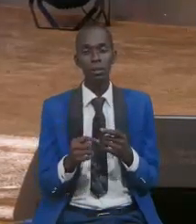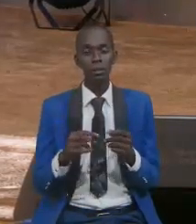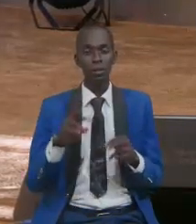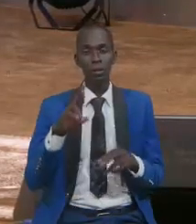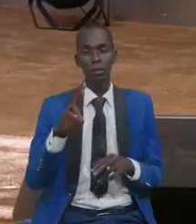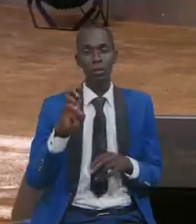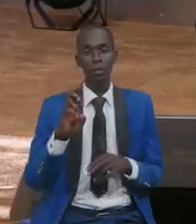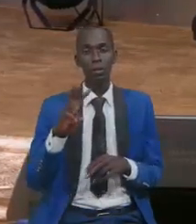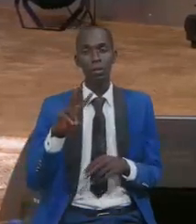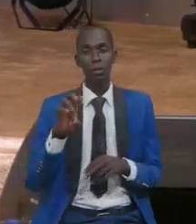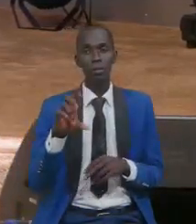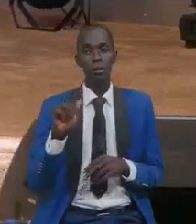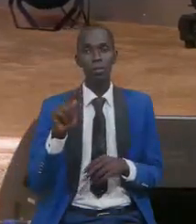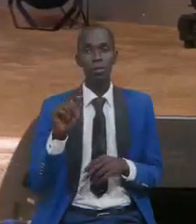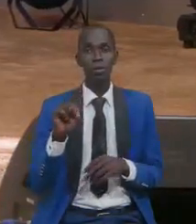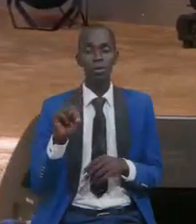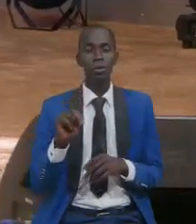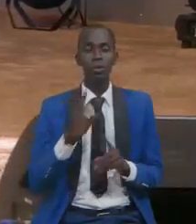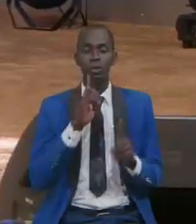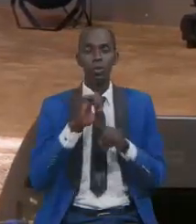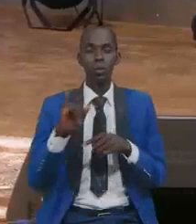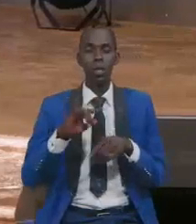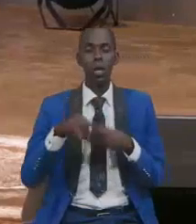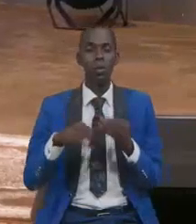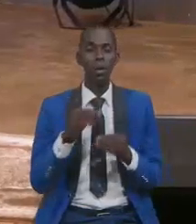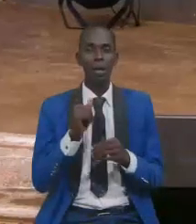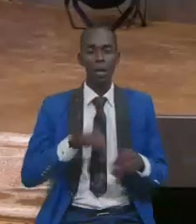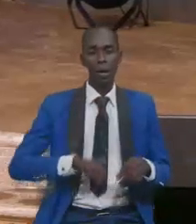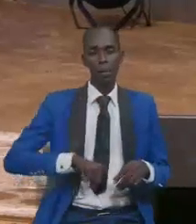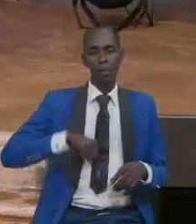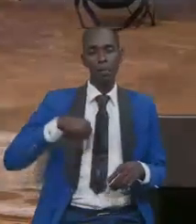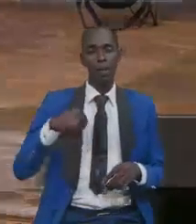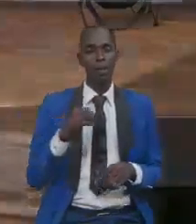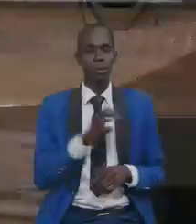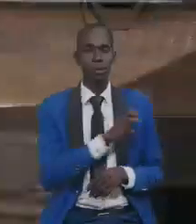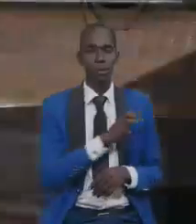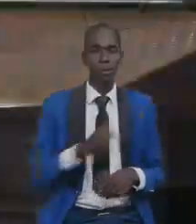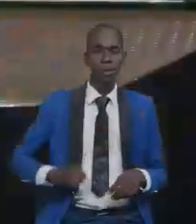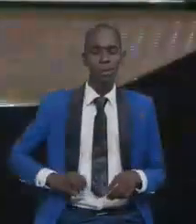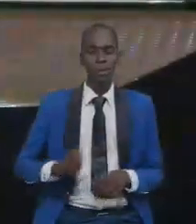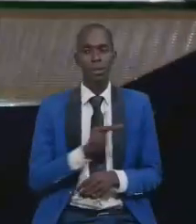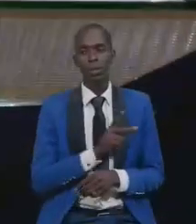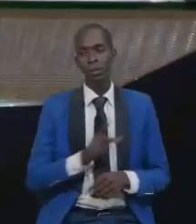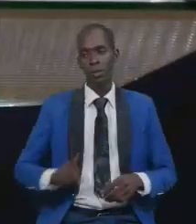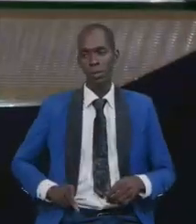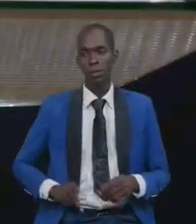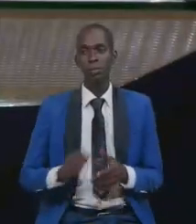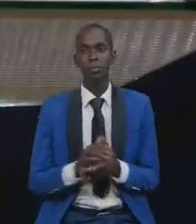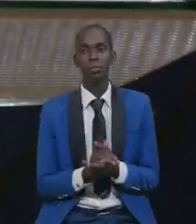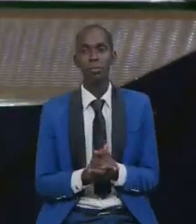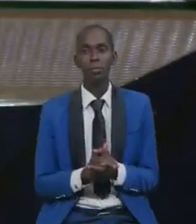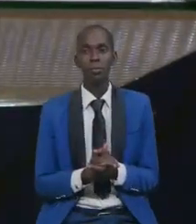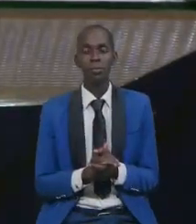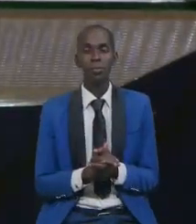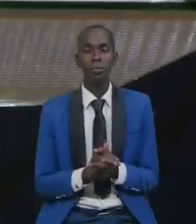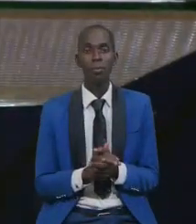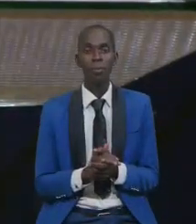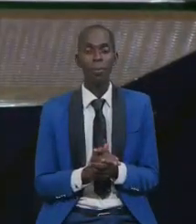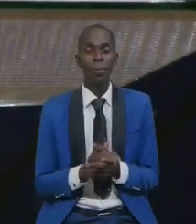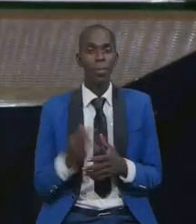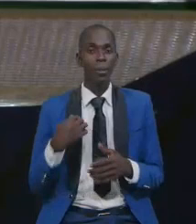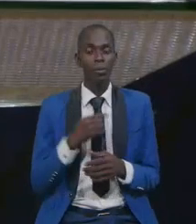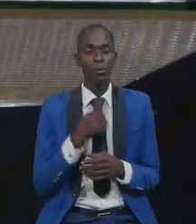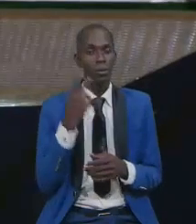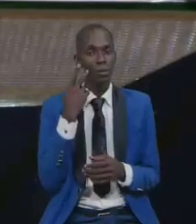monarch, a proud king, and all proud men. We're looking at